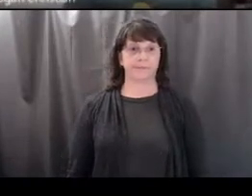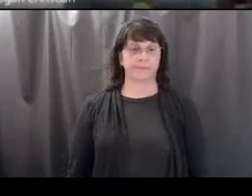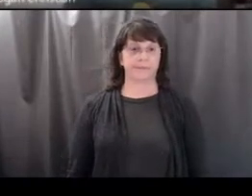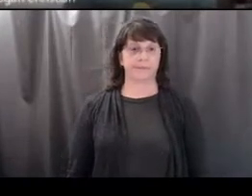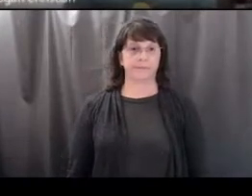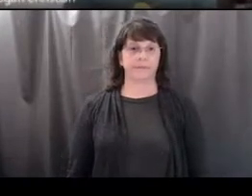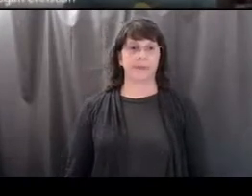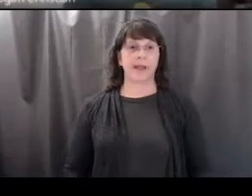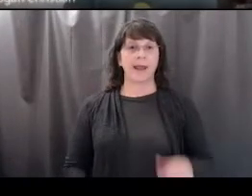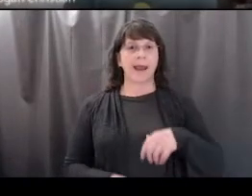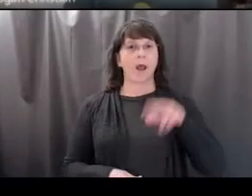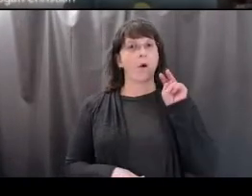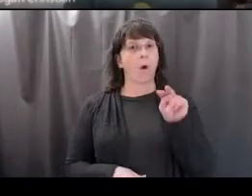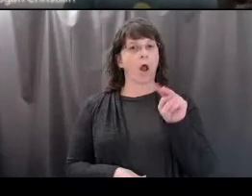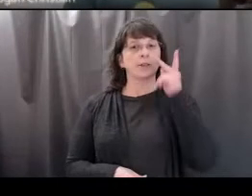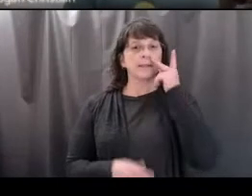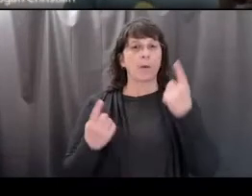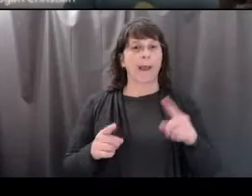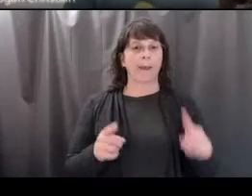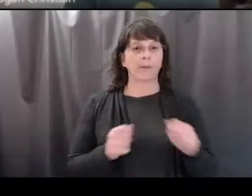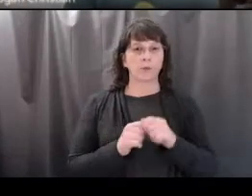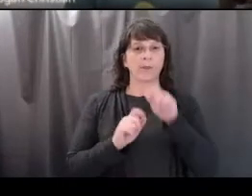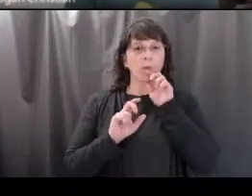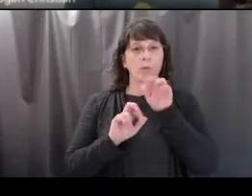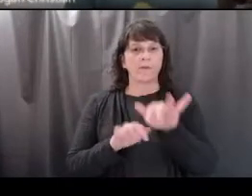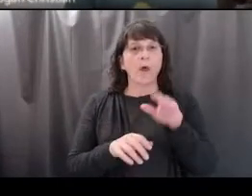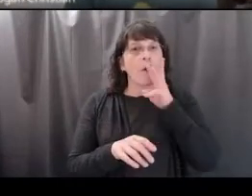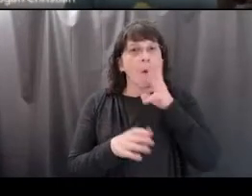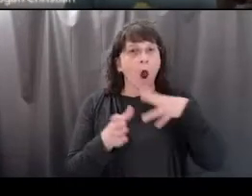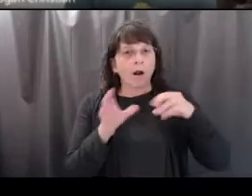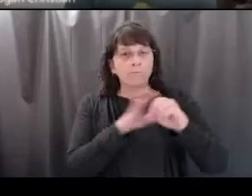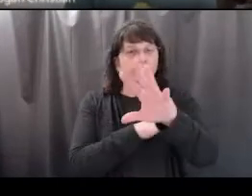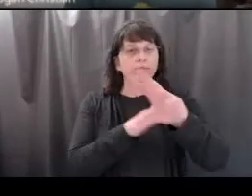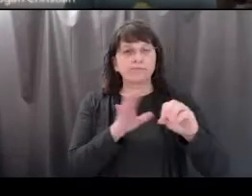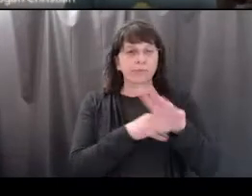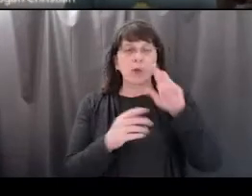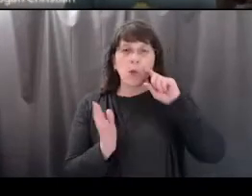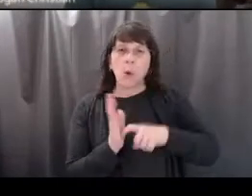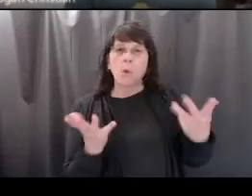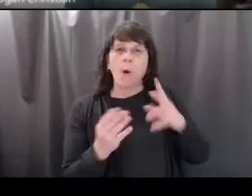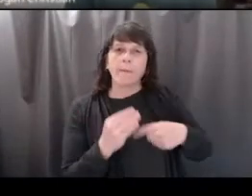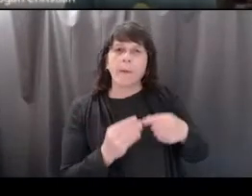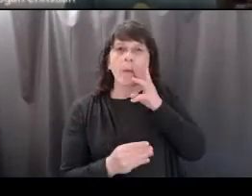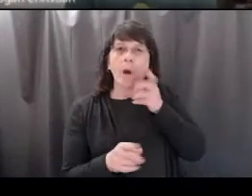Now see if you can notice anything about the water coming out of this dam.